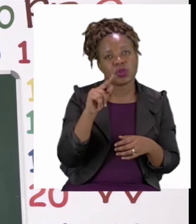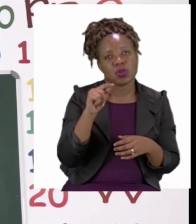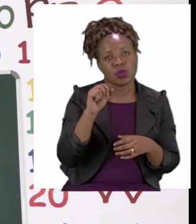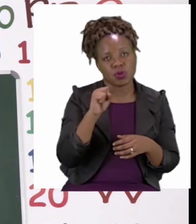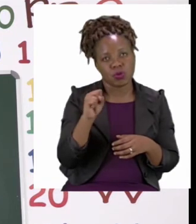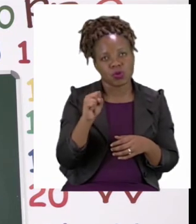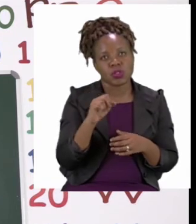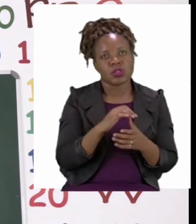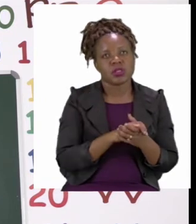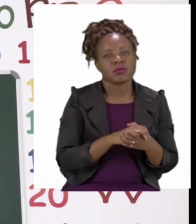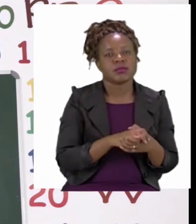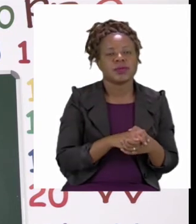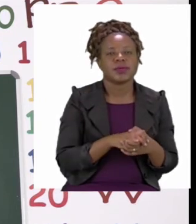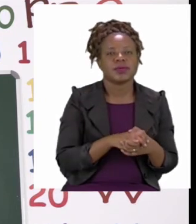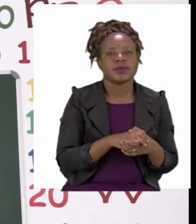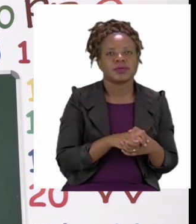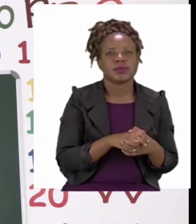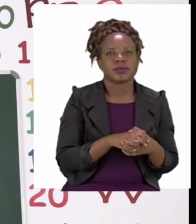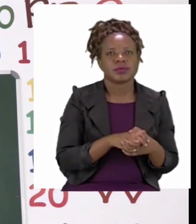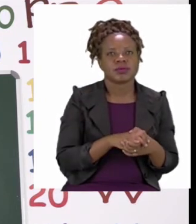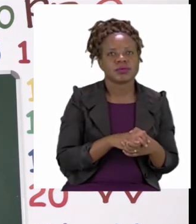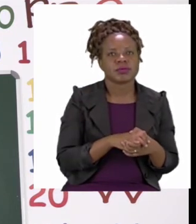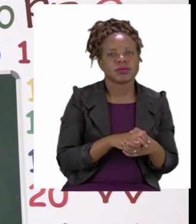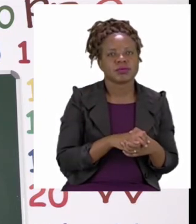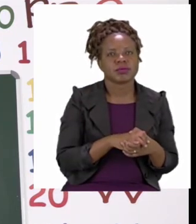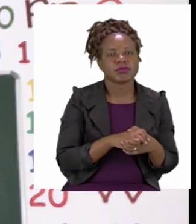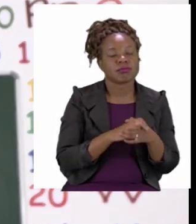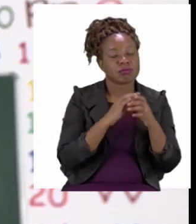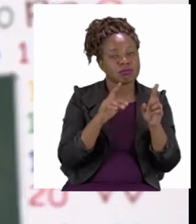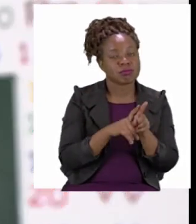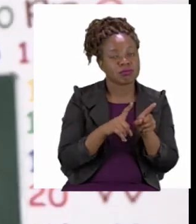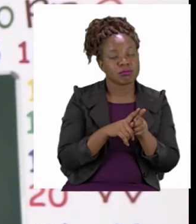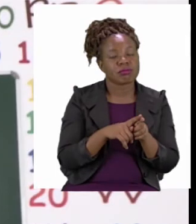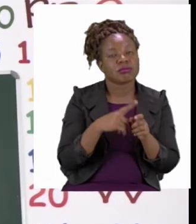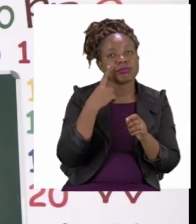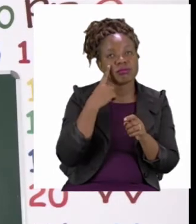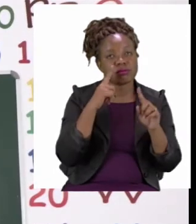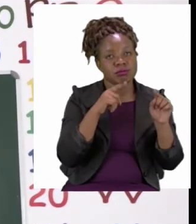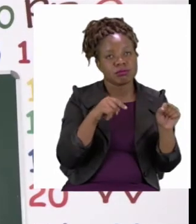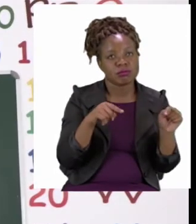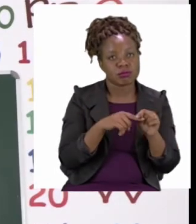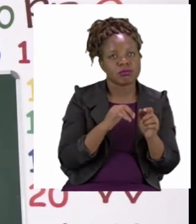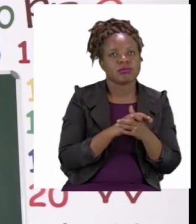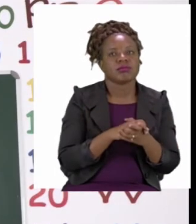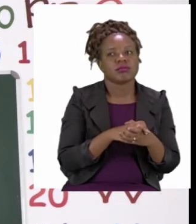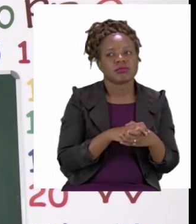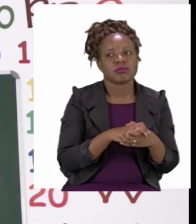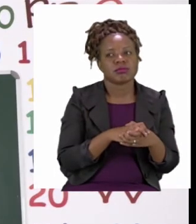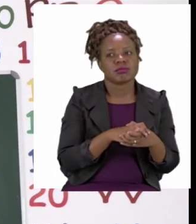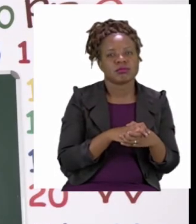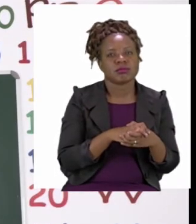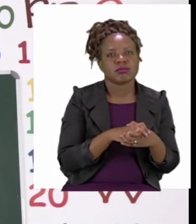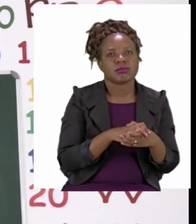90 plus our unit. So we have put our 90, which means we still need to put